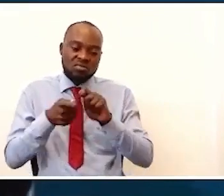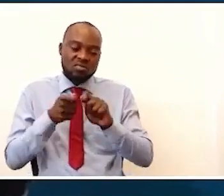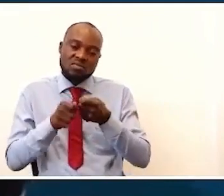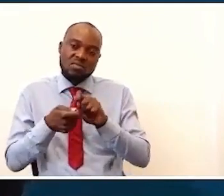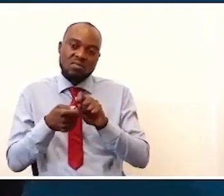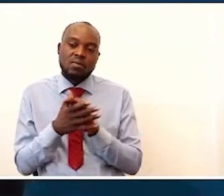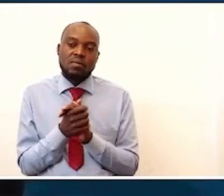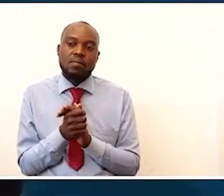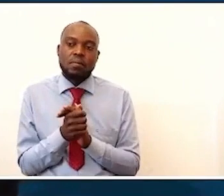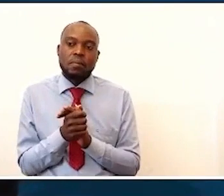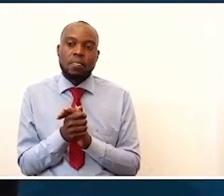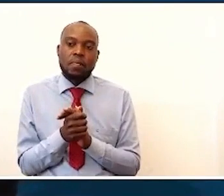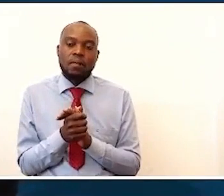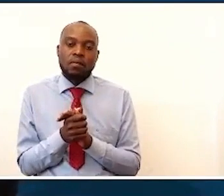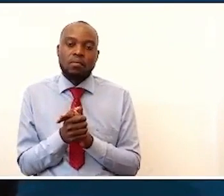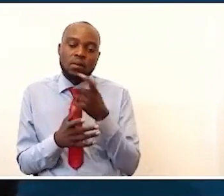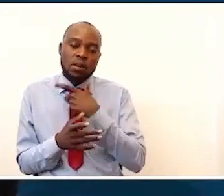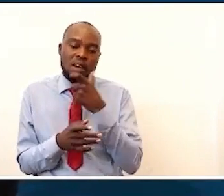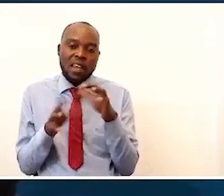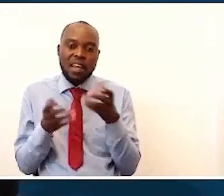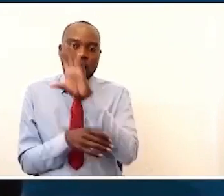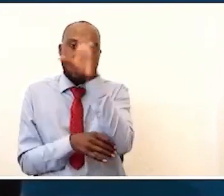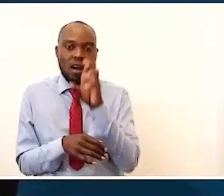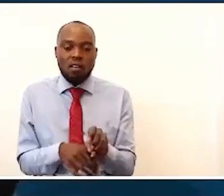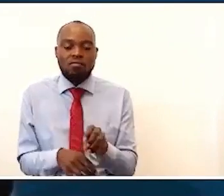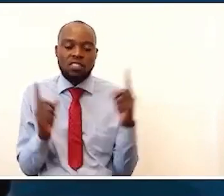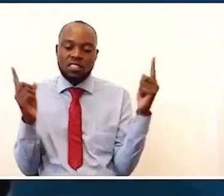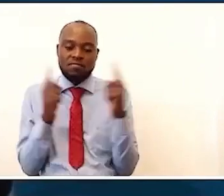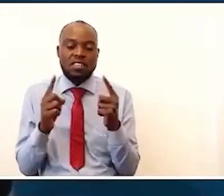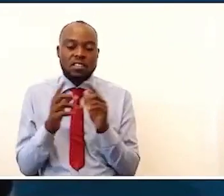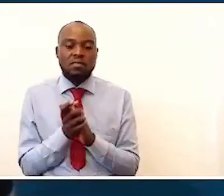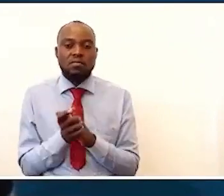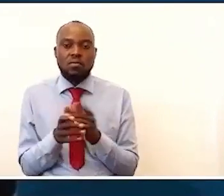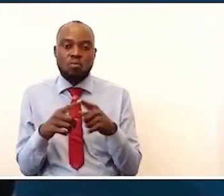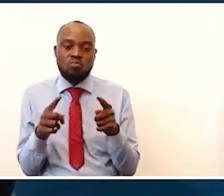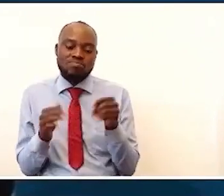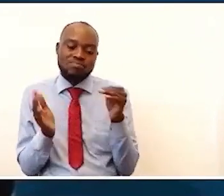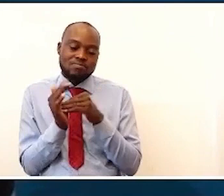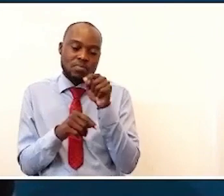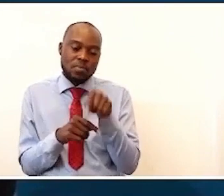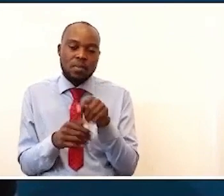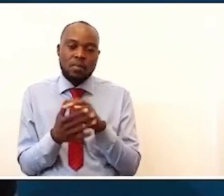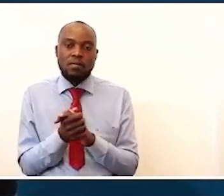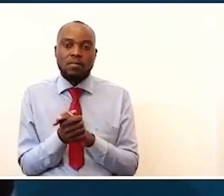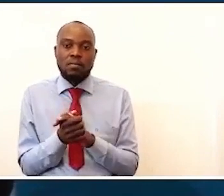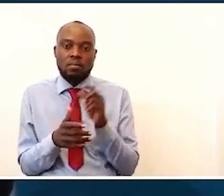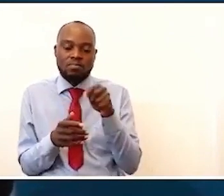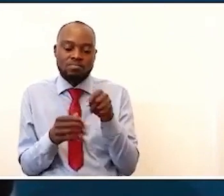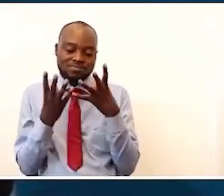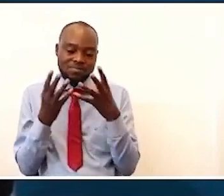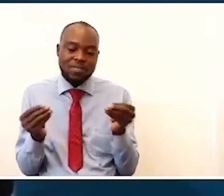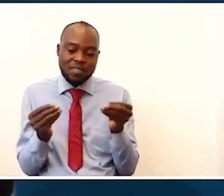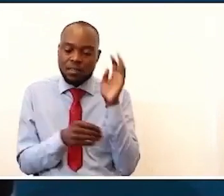technicalization of some of these issues that Africa is facing, especially when with regards to debt, we can easily